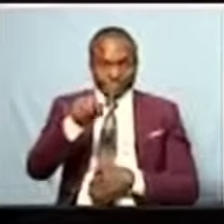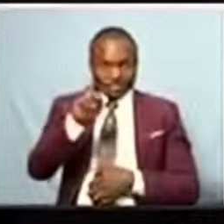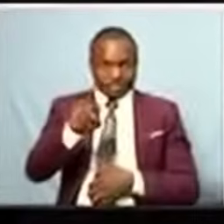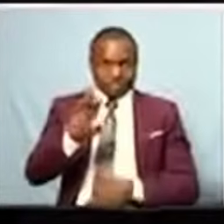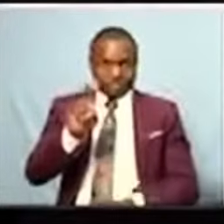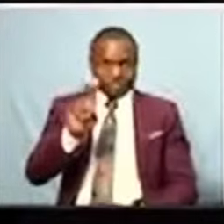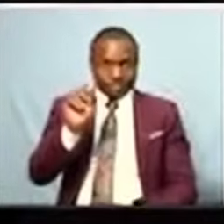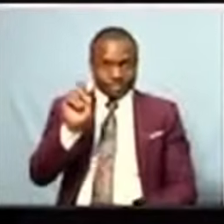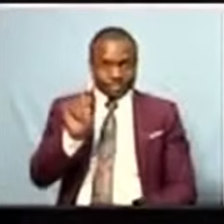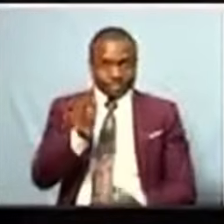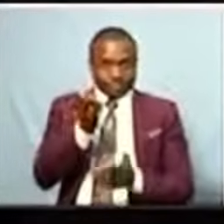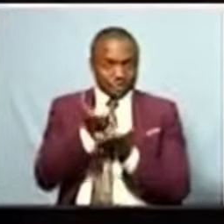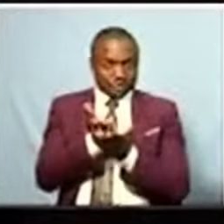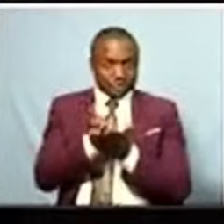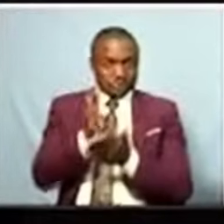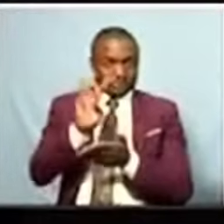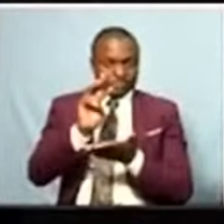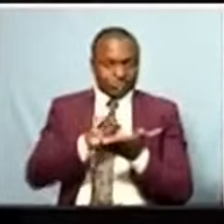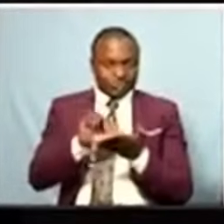VAT claim is $4 million.